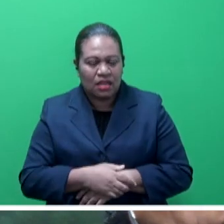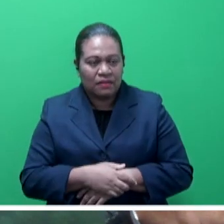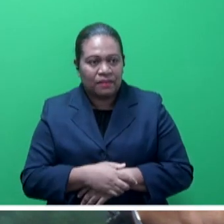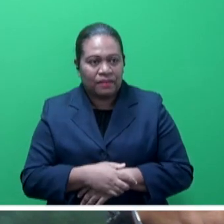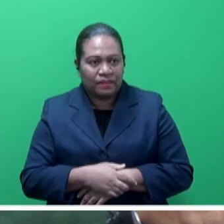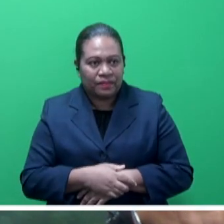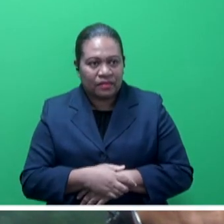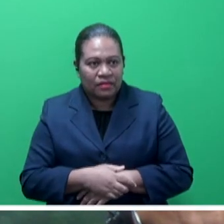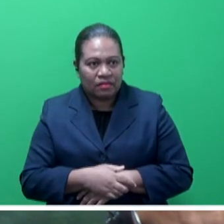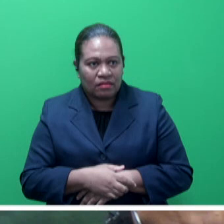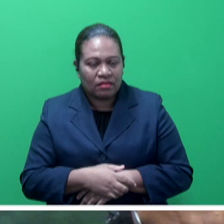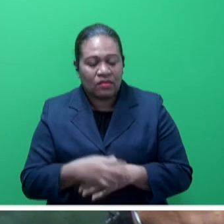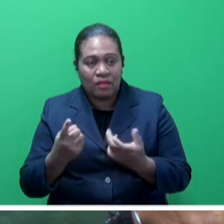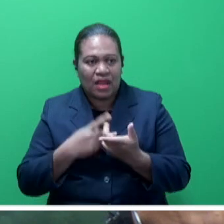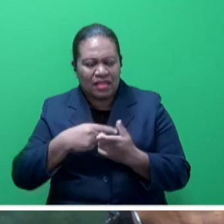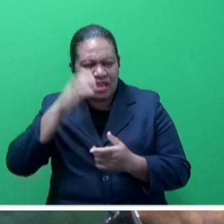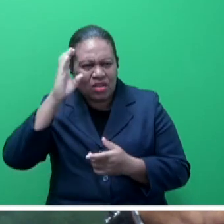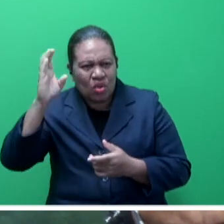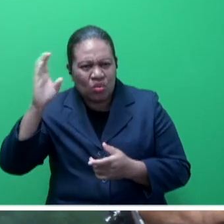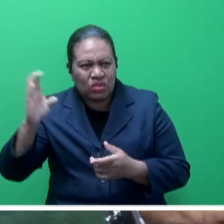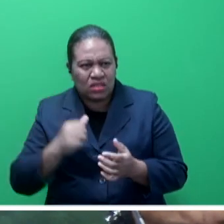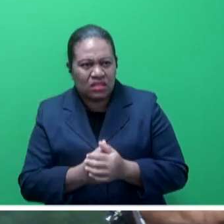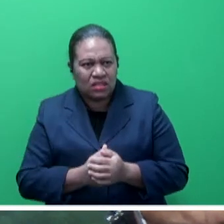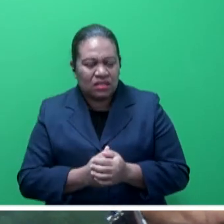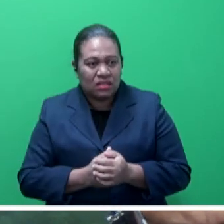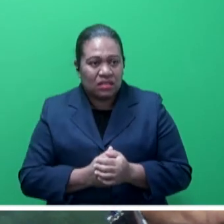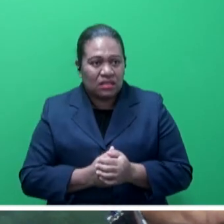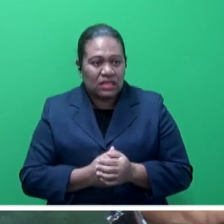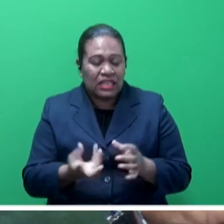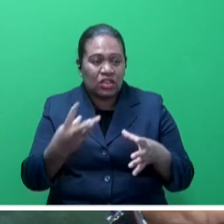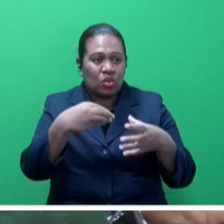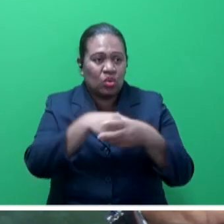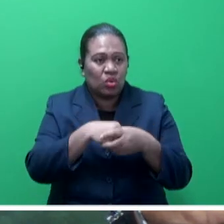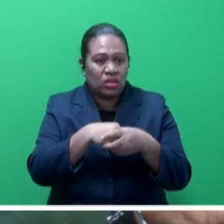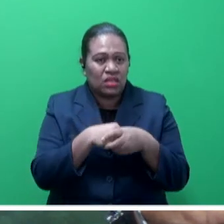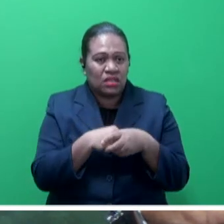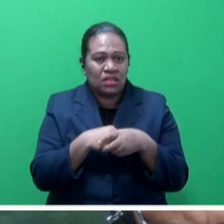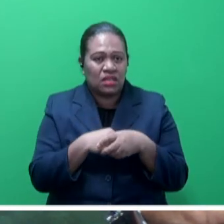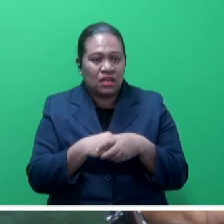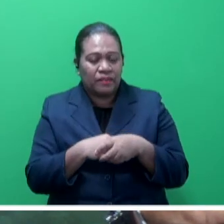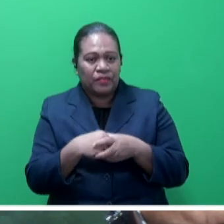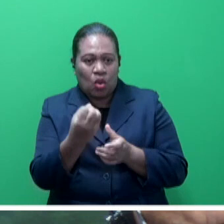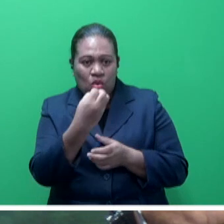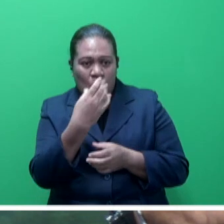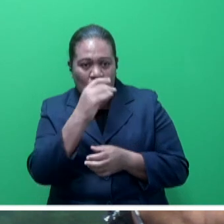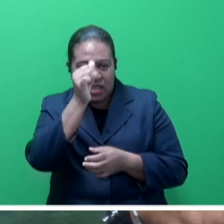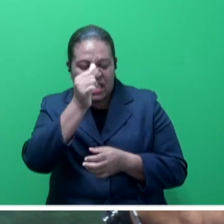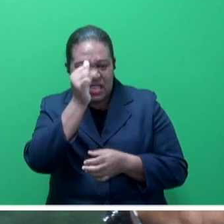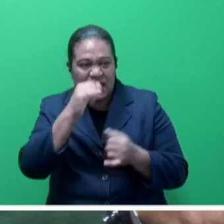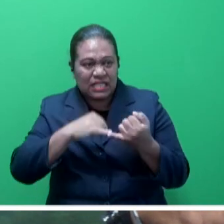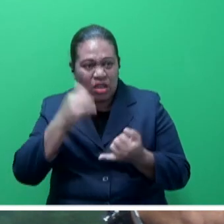4,189, from other countries. These other countries, of course, Mr. Speaker, sir, included Hong Kong, India, South